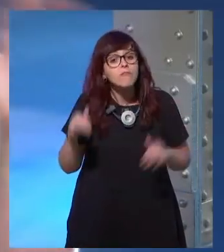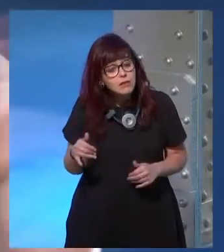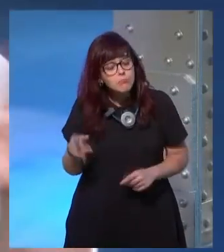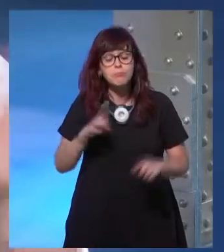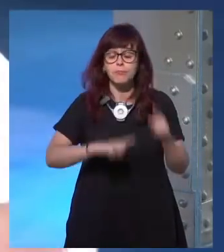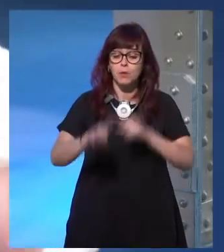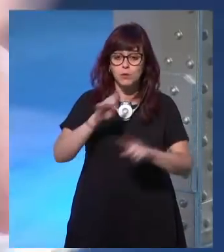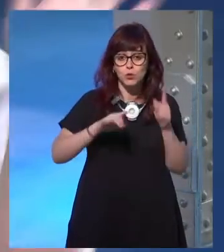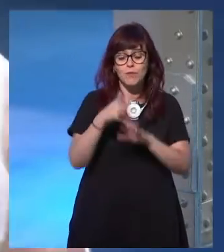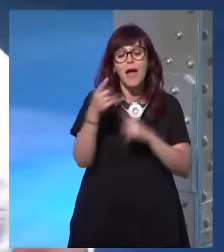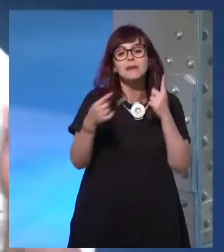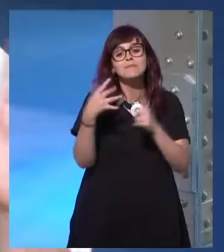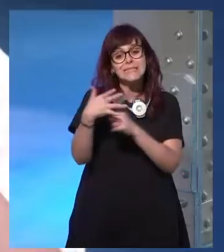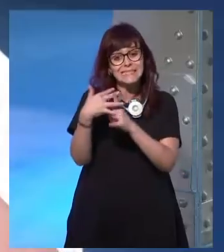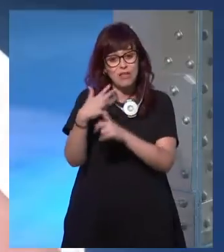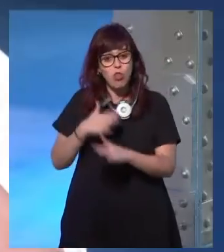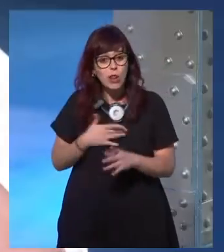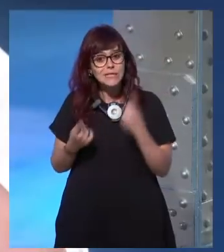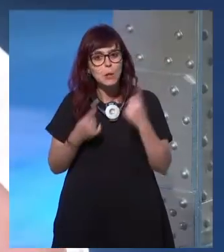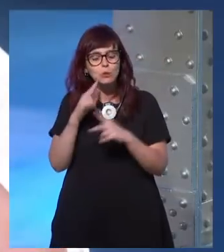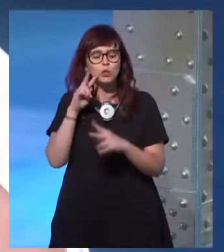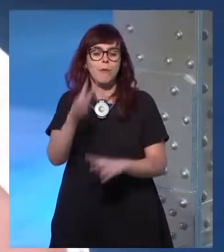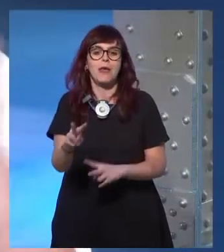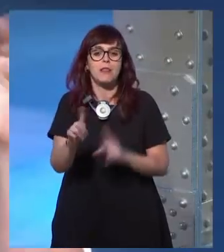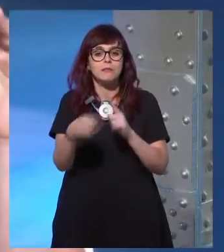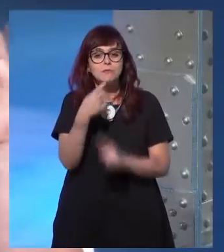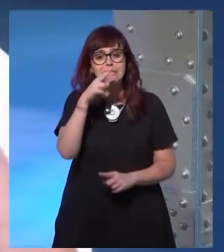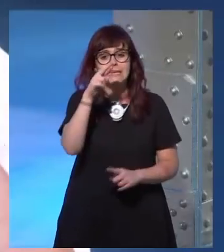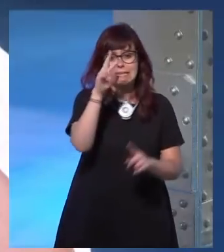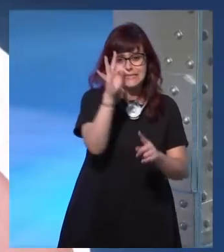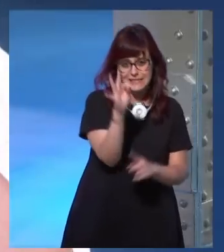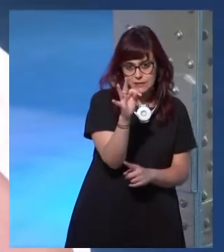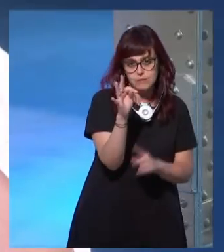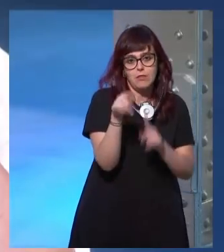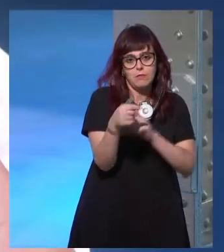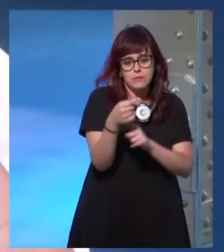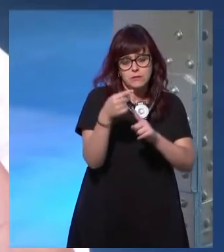like, don't feed them. Don't feed them.